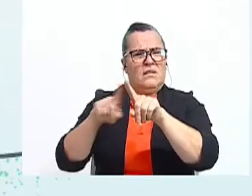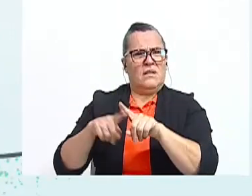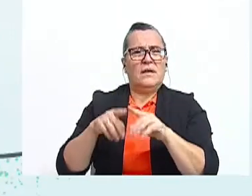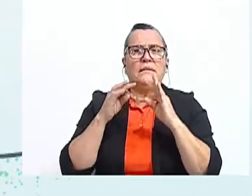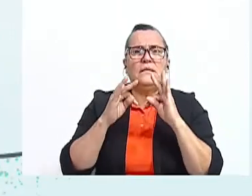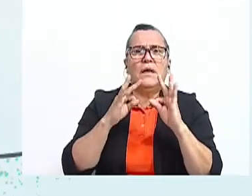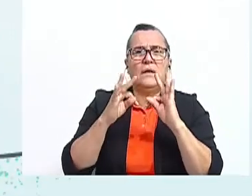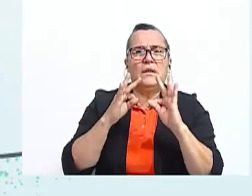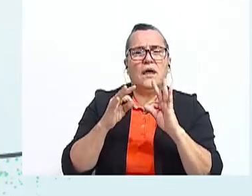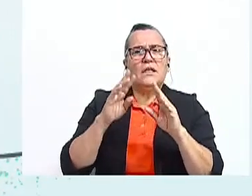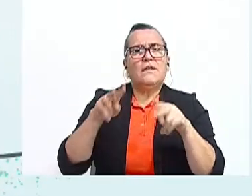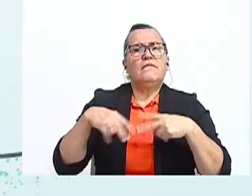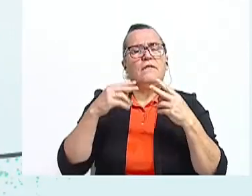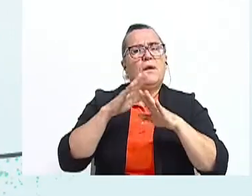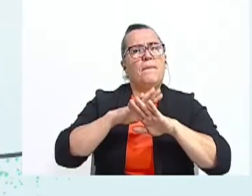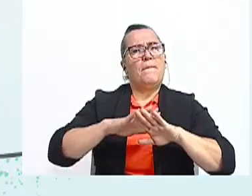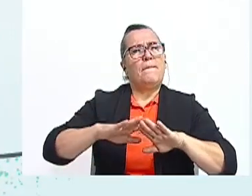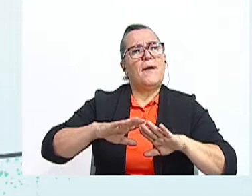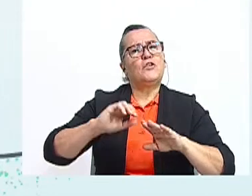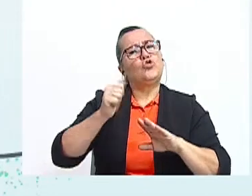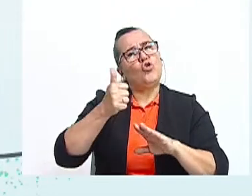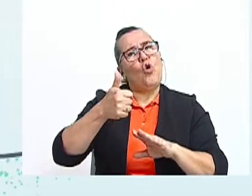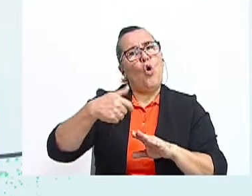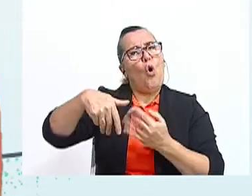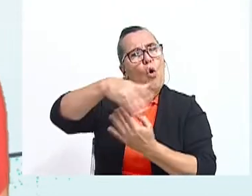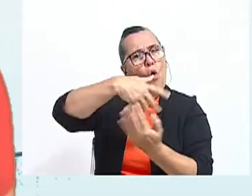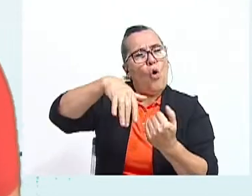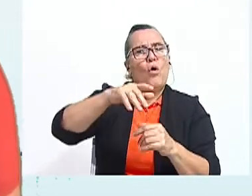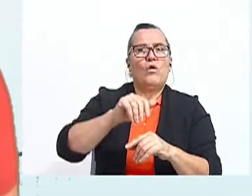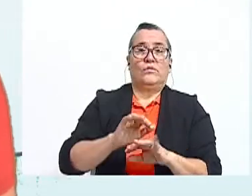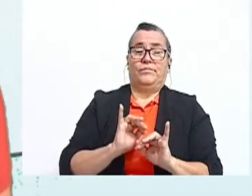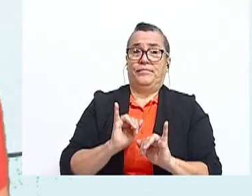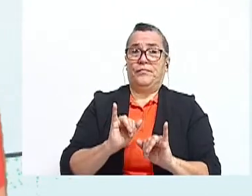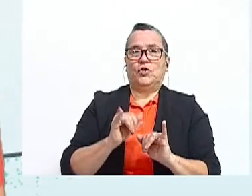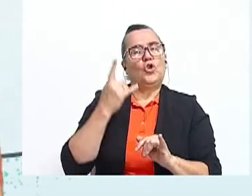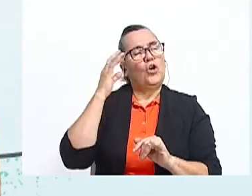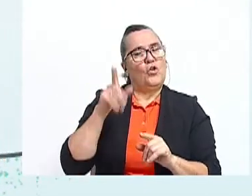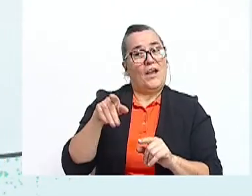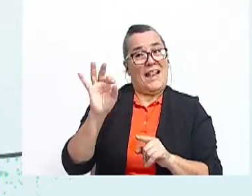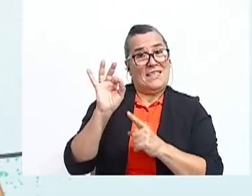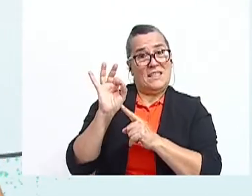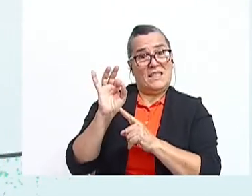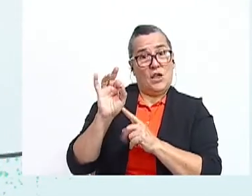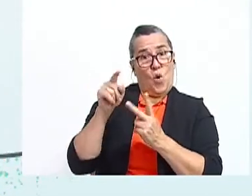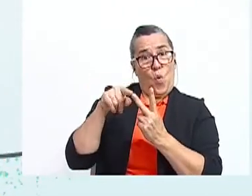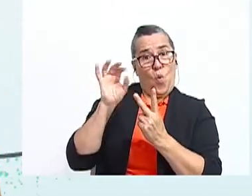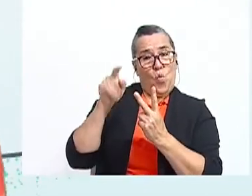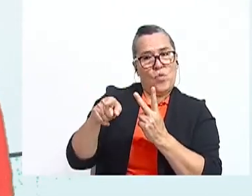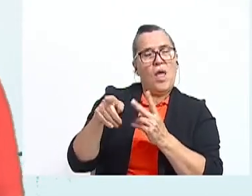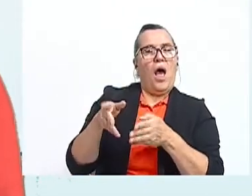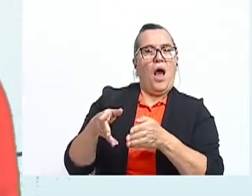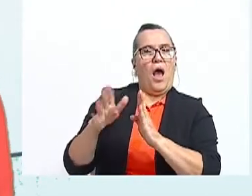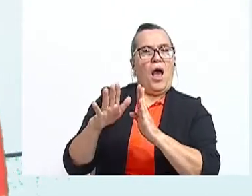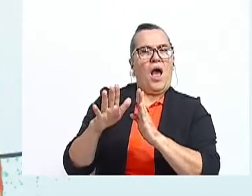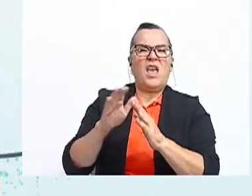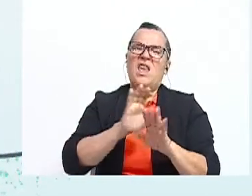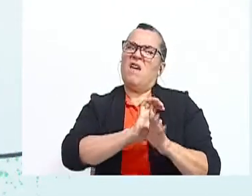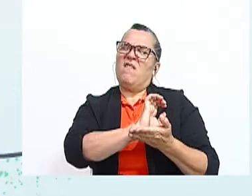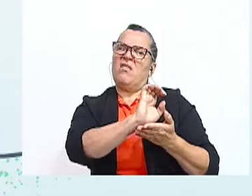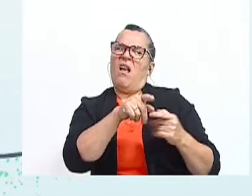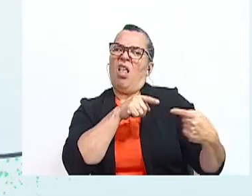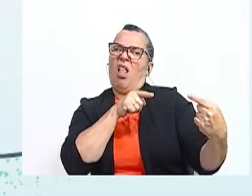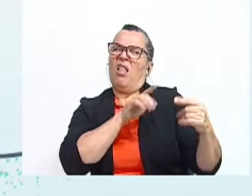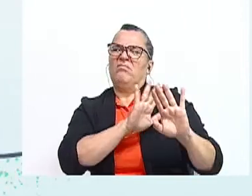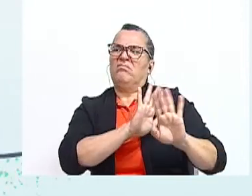to live in peace with others, okay? I'm sure you would choose the second option and avoid fighting with others, right?